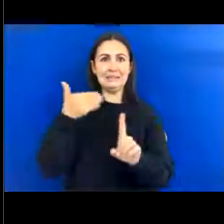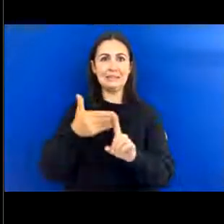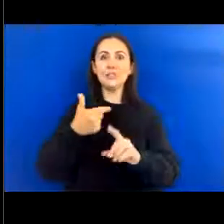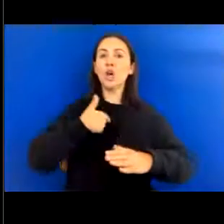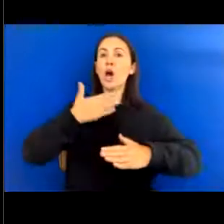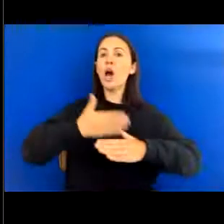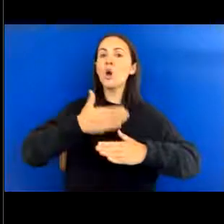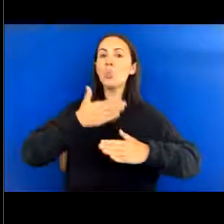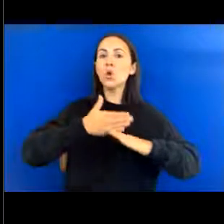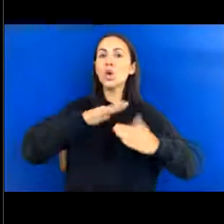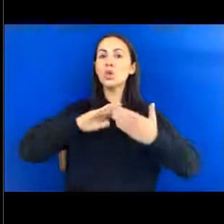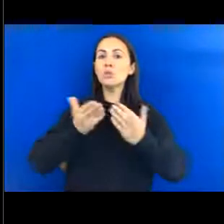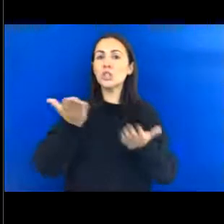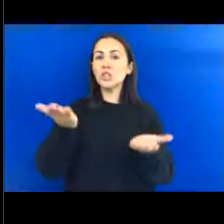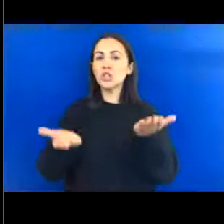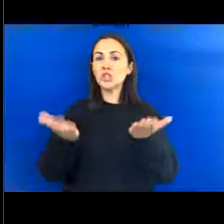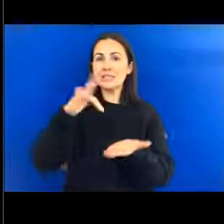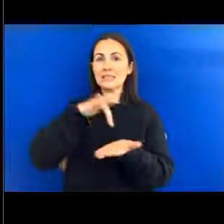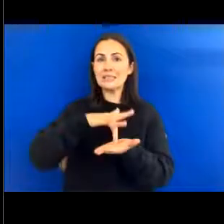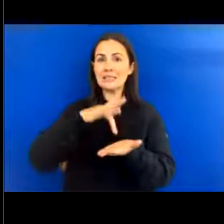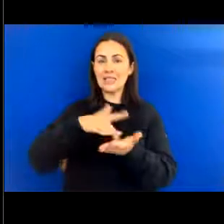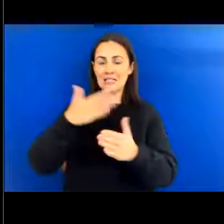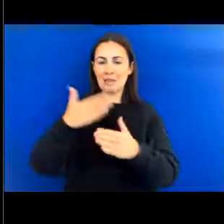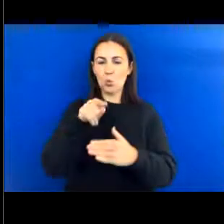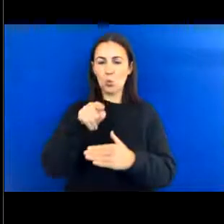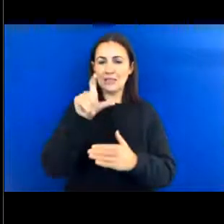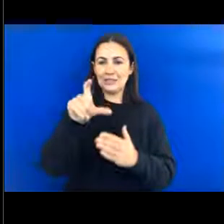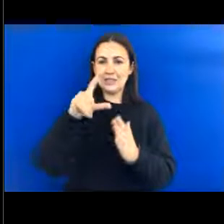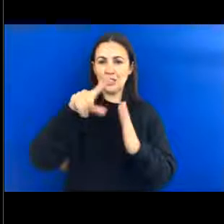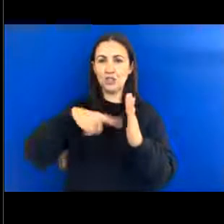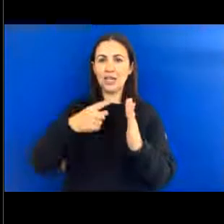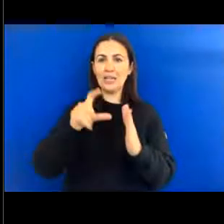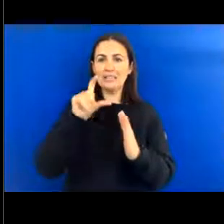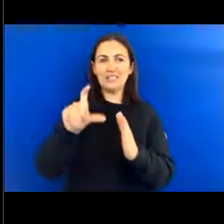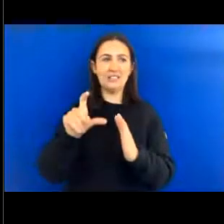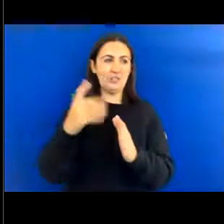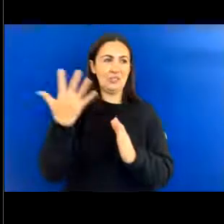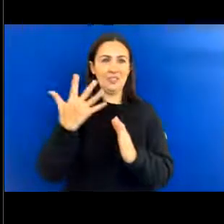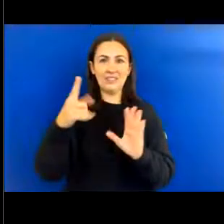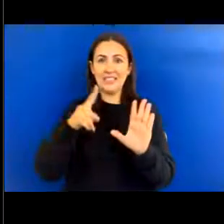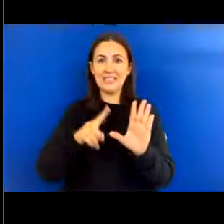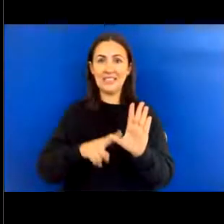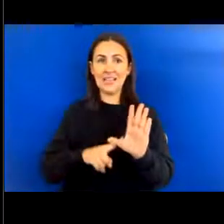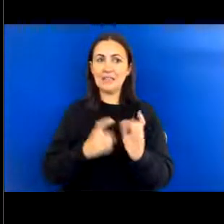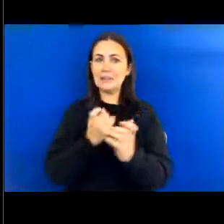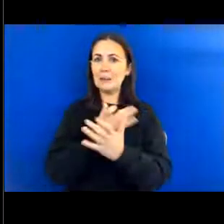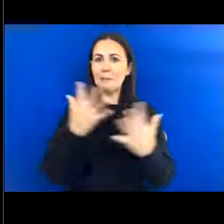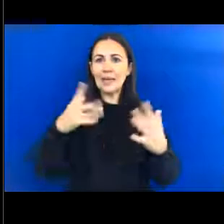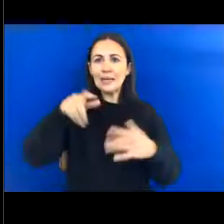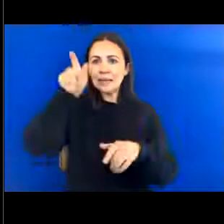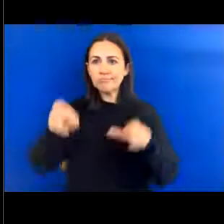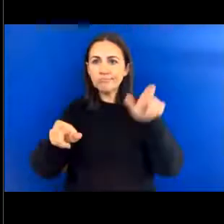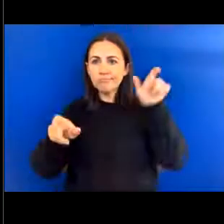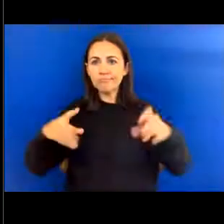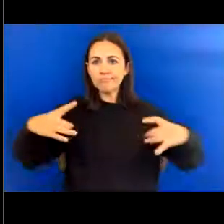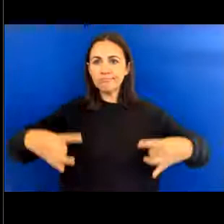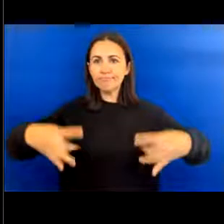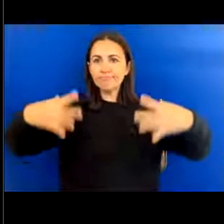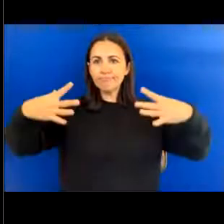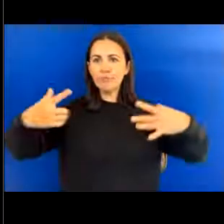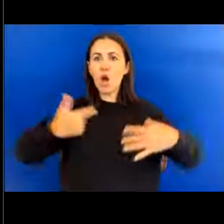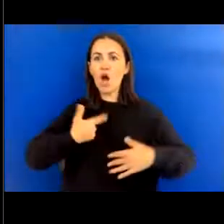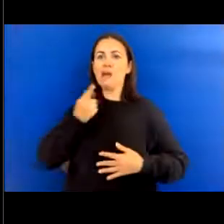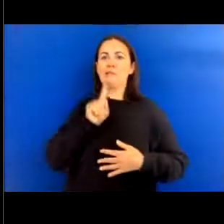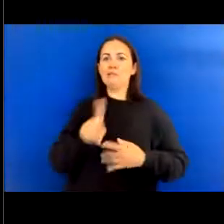Centre for 15 years. I've mediated hundreds of disputes during that time and I'm looking forward